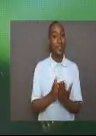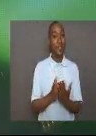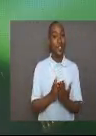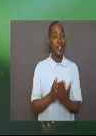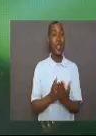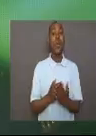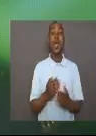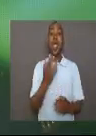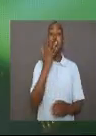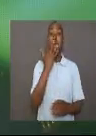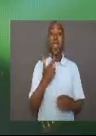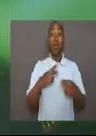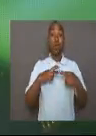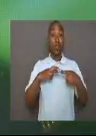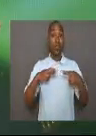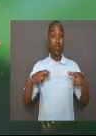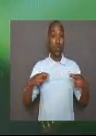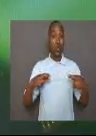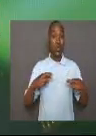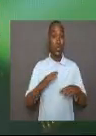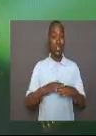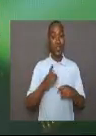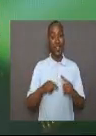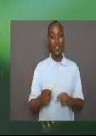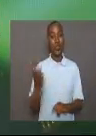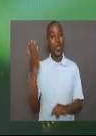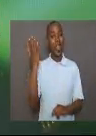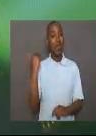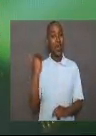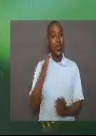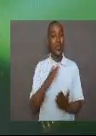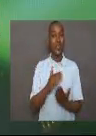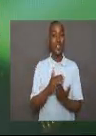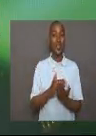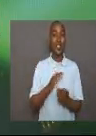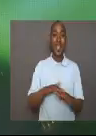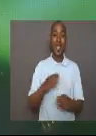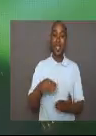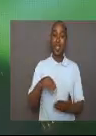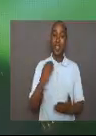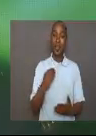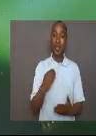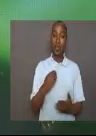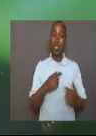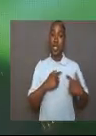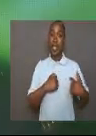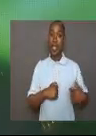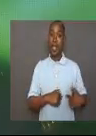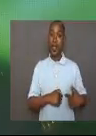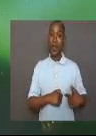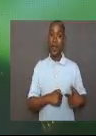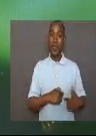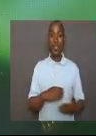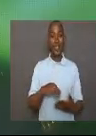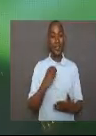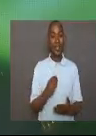blood vessels. In our last lesson, we learned about the heart.